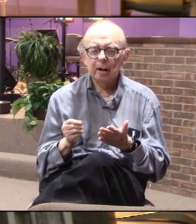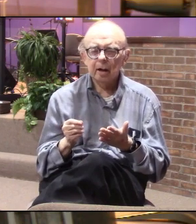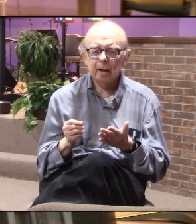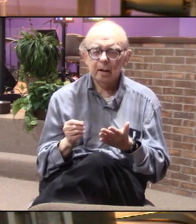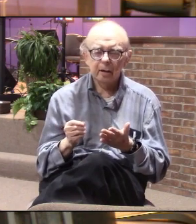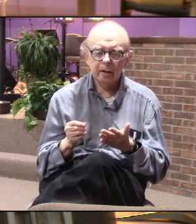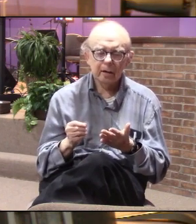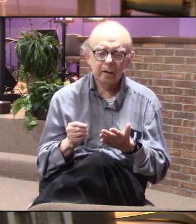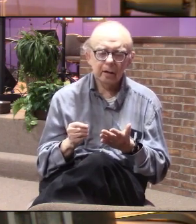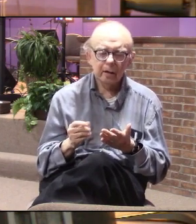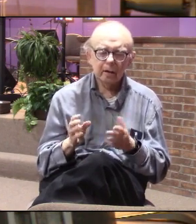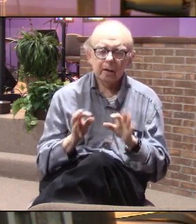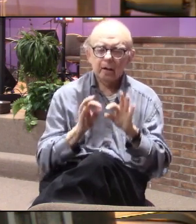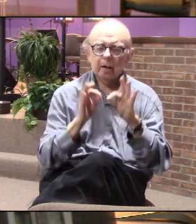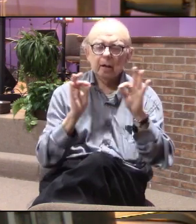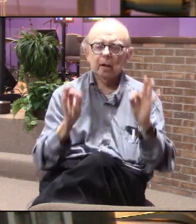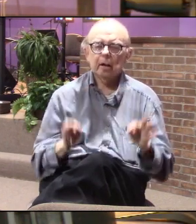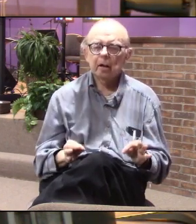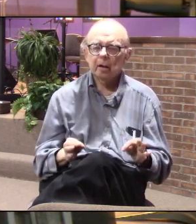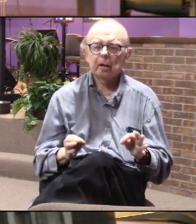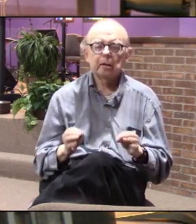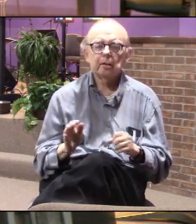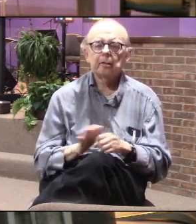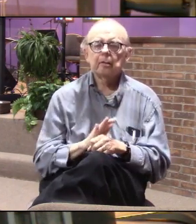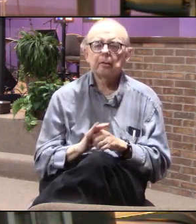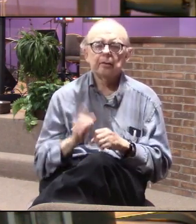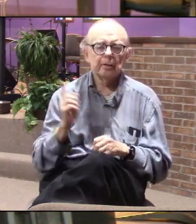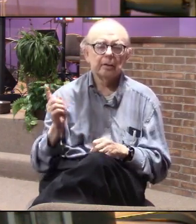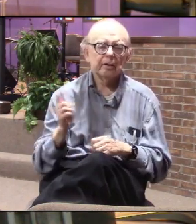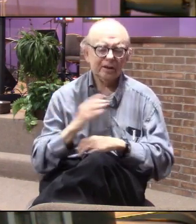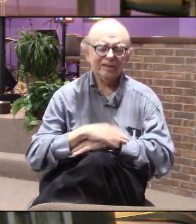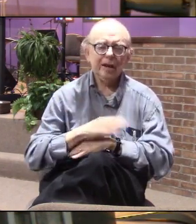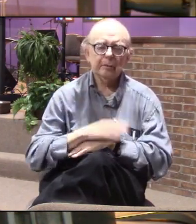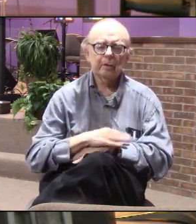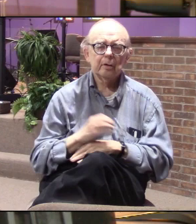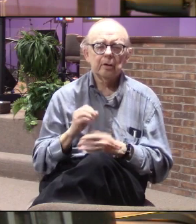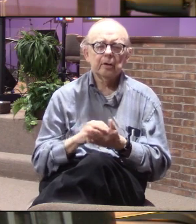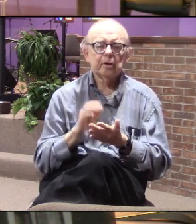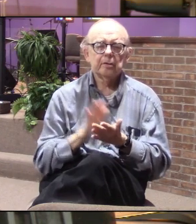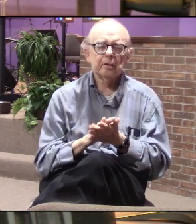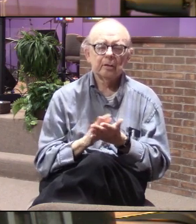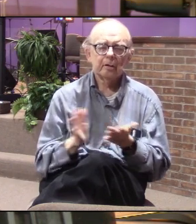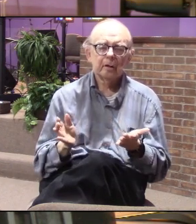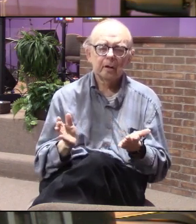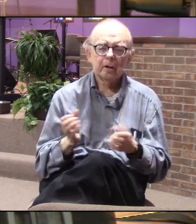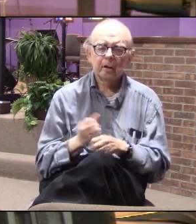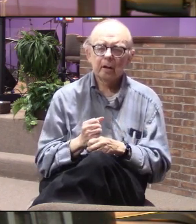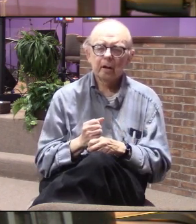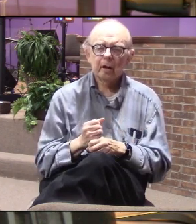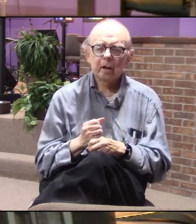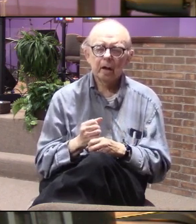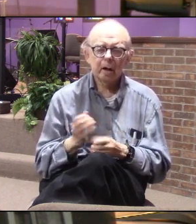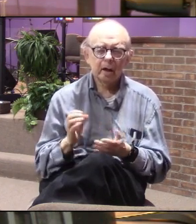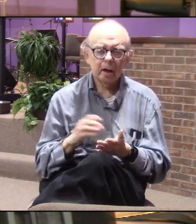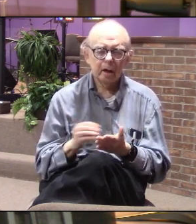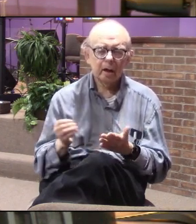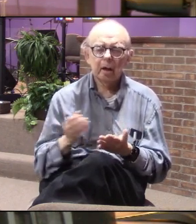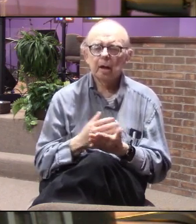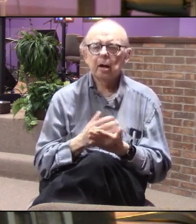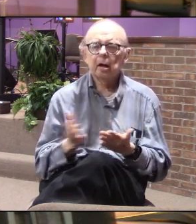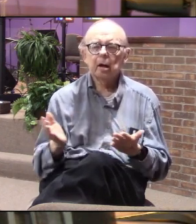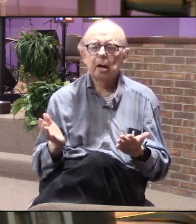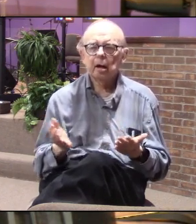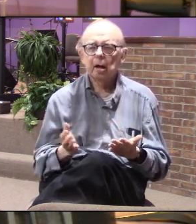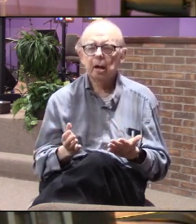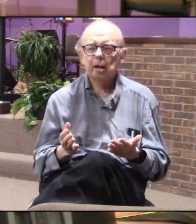the outlines. I've got them back there. They're all filled in for you. All of your notes are in there. So if you got just a piece of paper and you want to copy some things down,